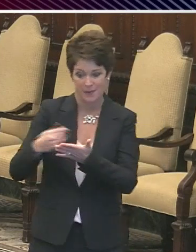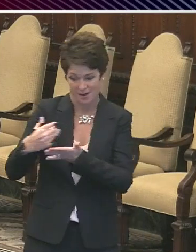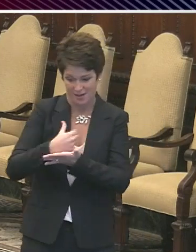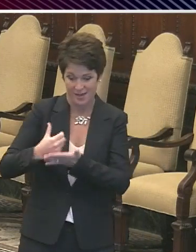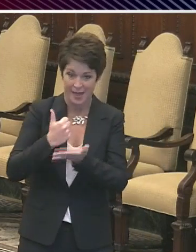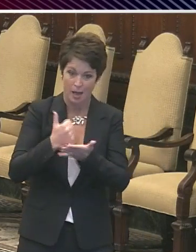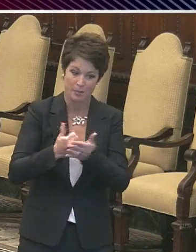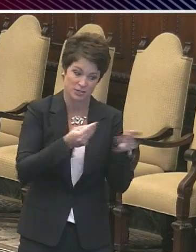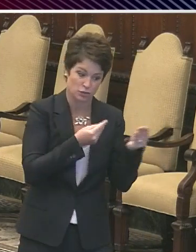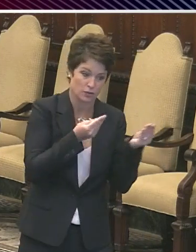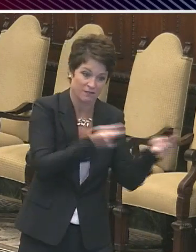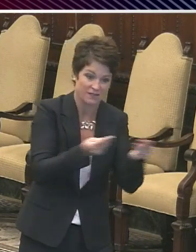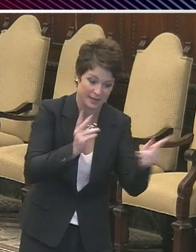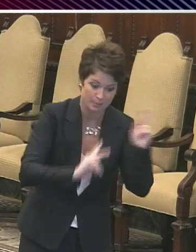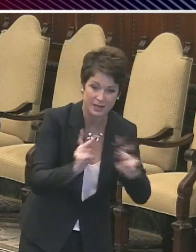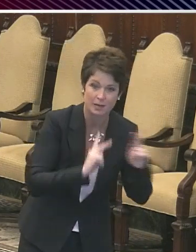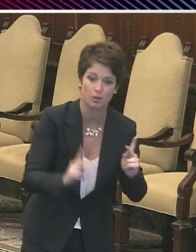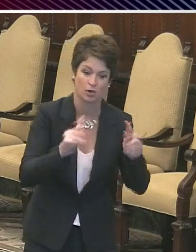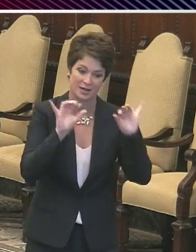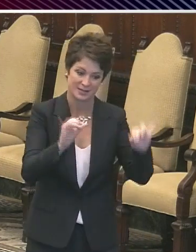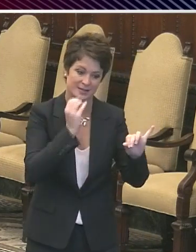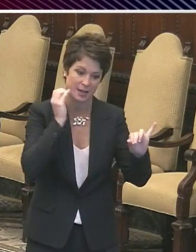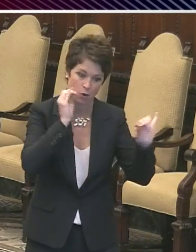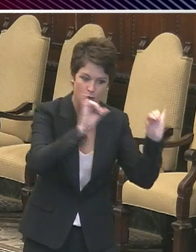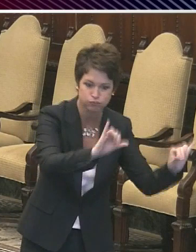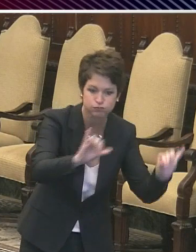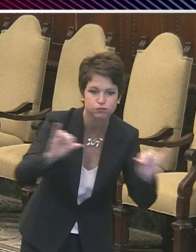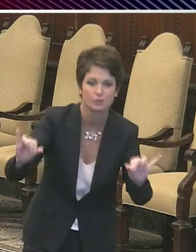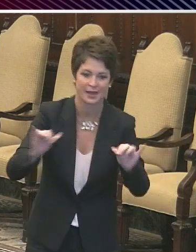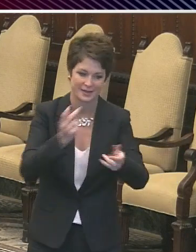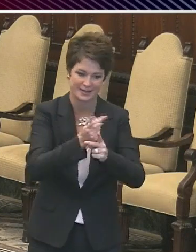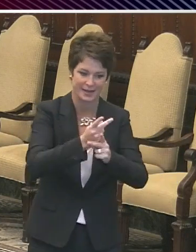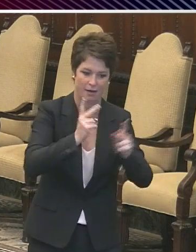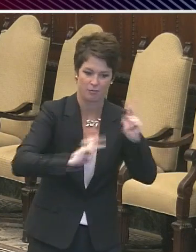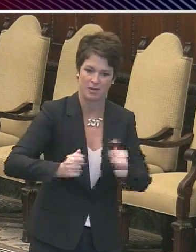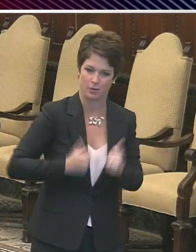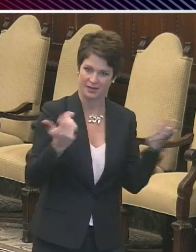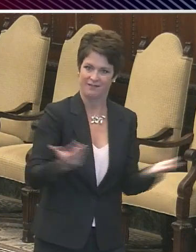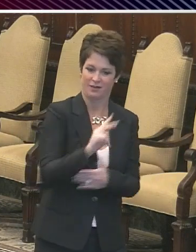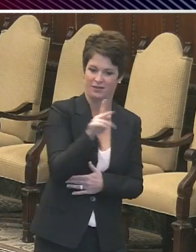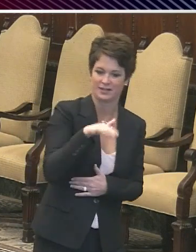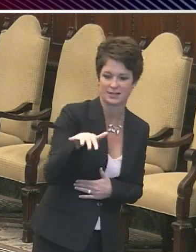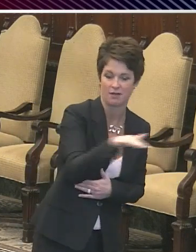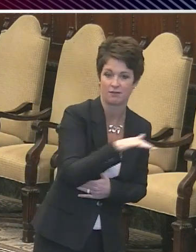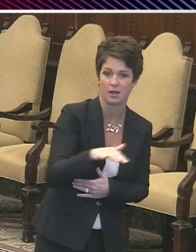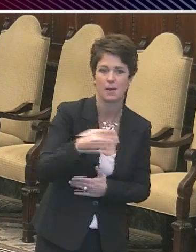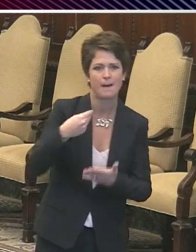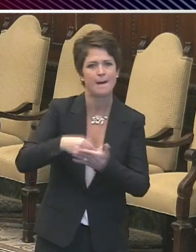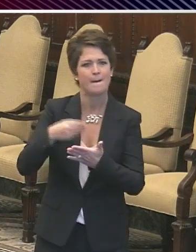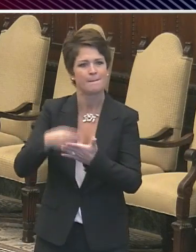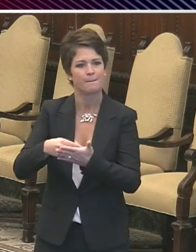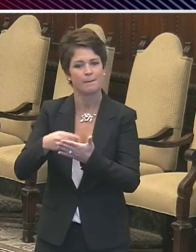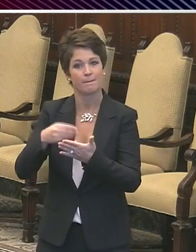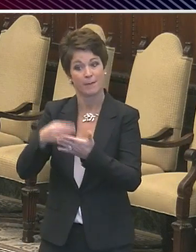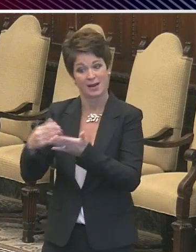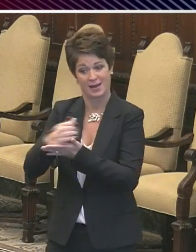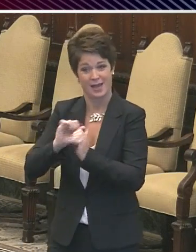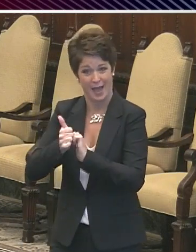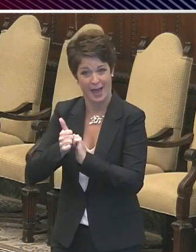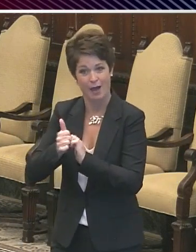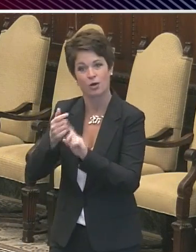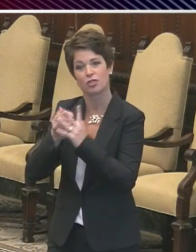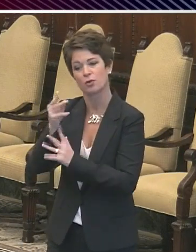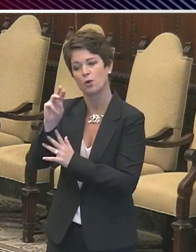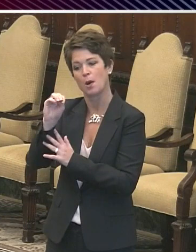fed, healthy, and in their homes during these uncertain times. Our show is made possible by the generosity of the Middleton family, all of